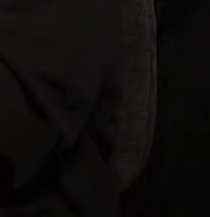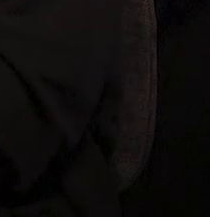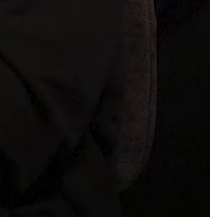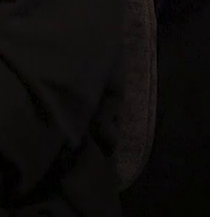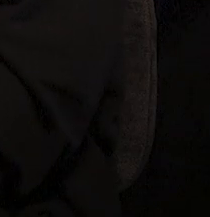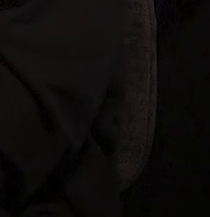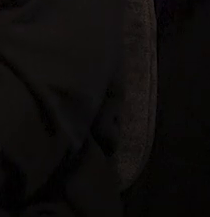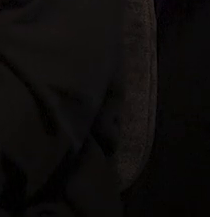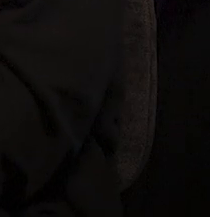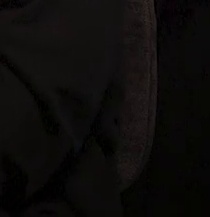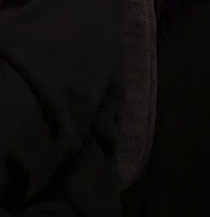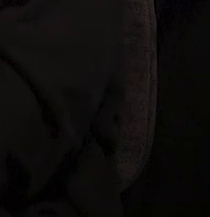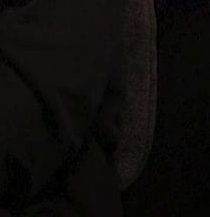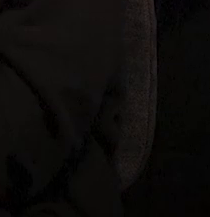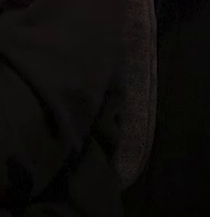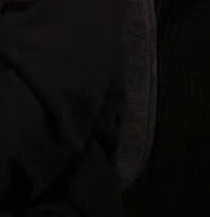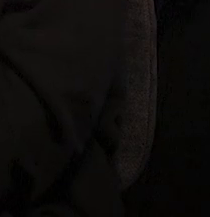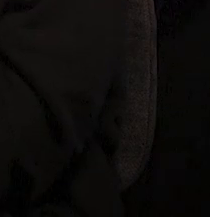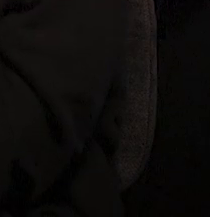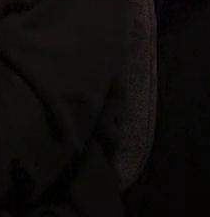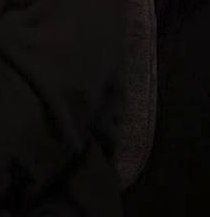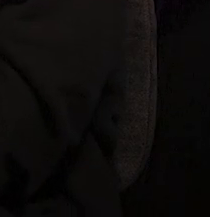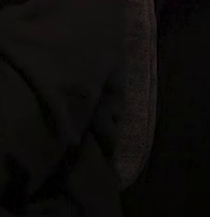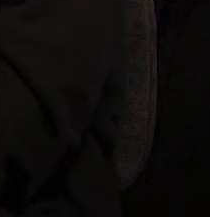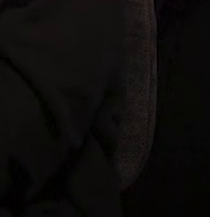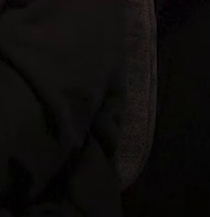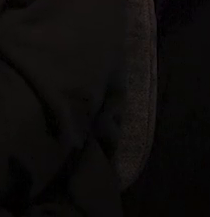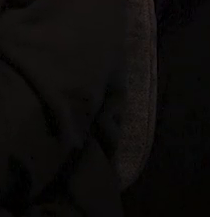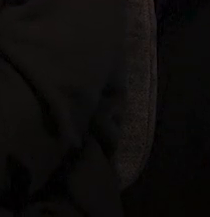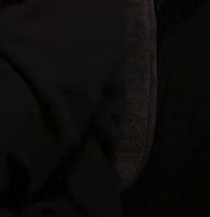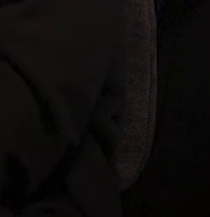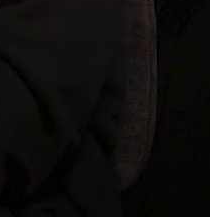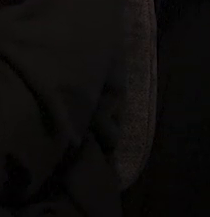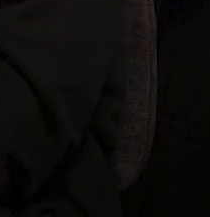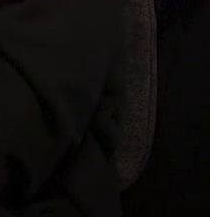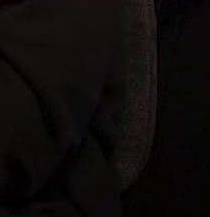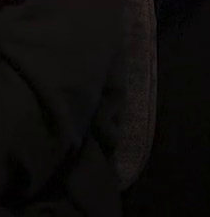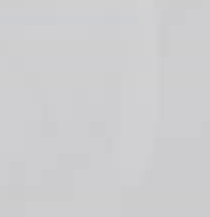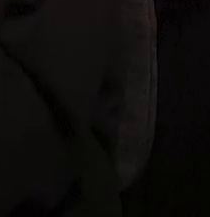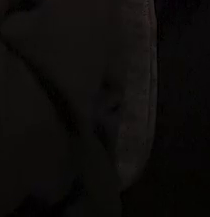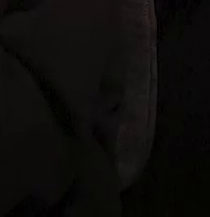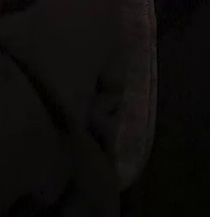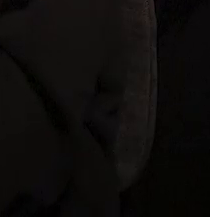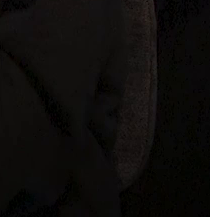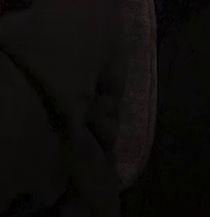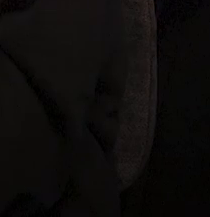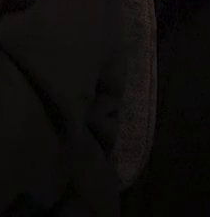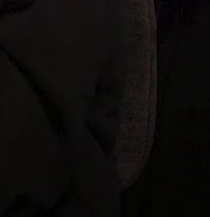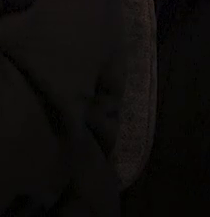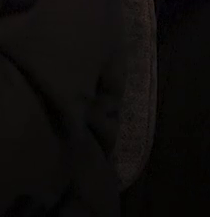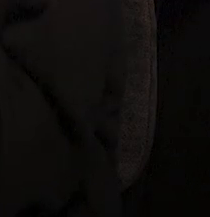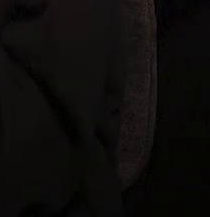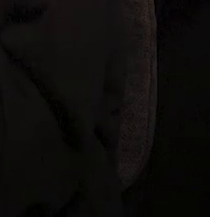Hi, my name is Jean Hinchliffe. I'm 16 years old and I'm a lead organiser with School Strike for Climate. So School Strike for